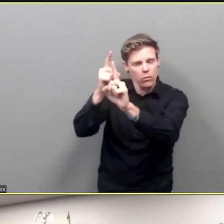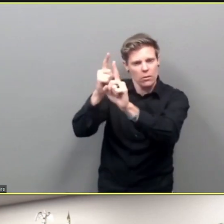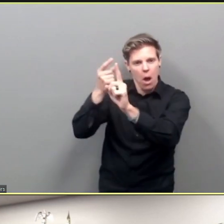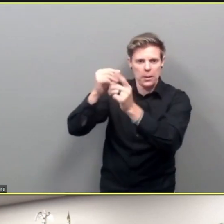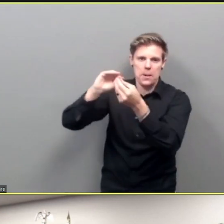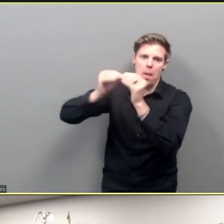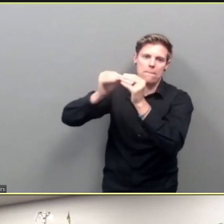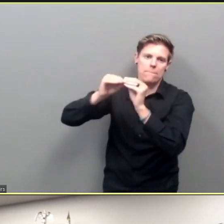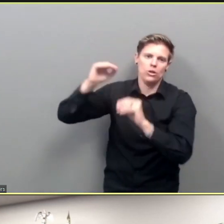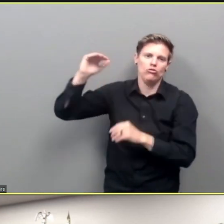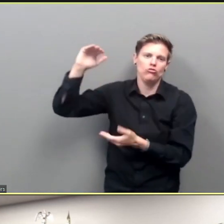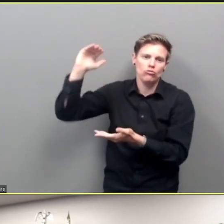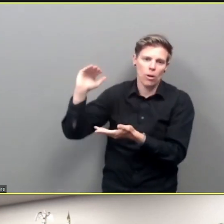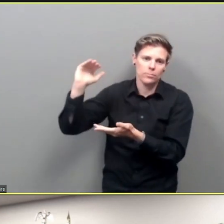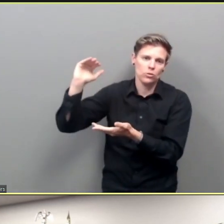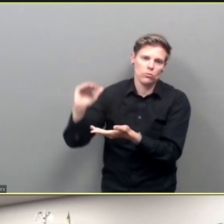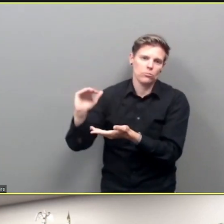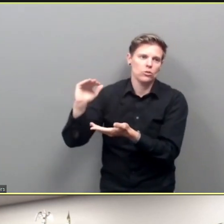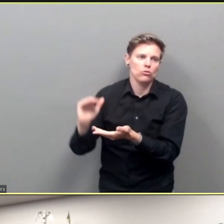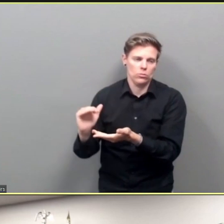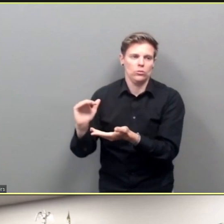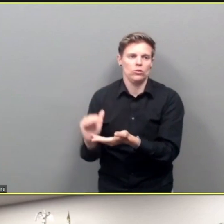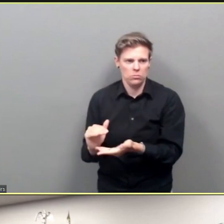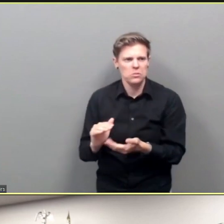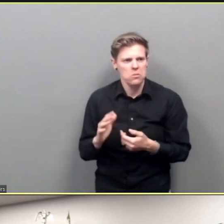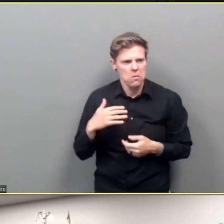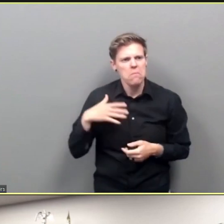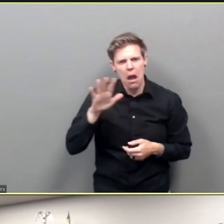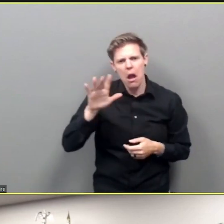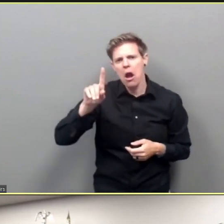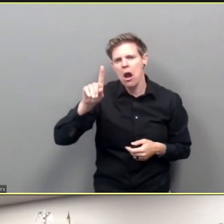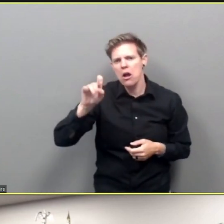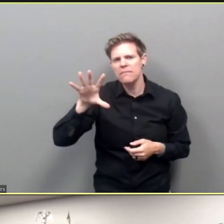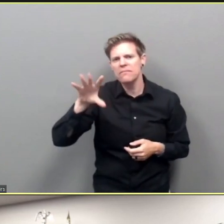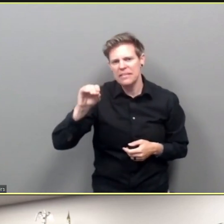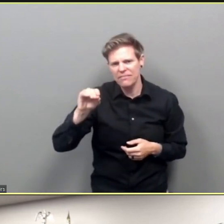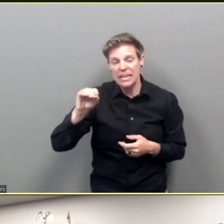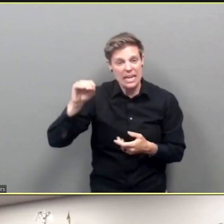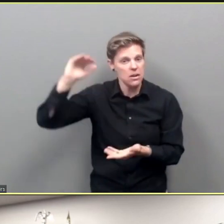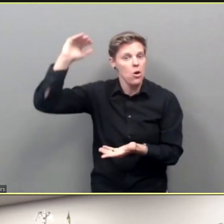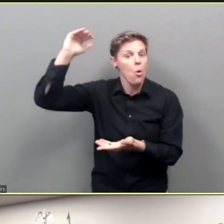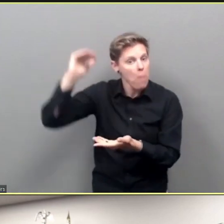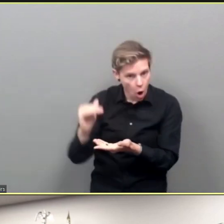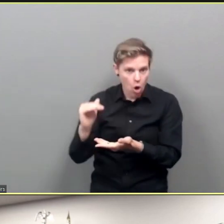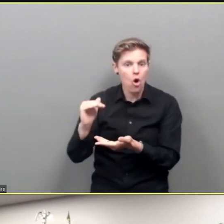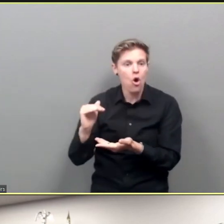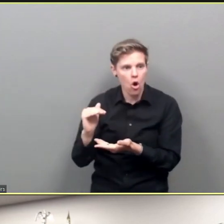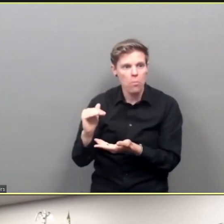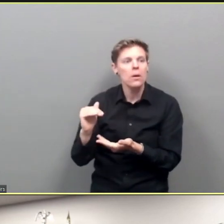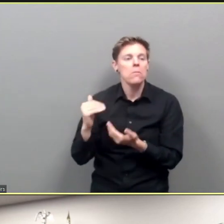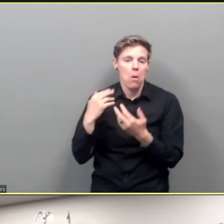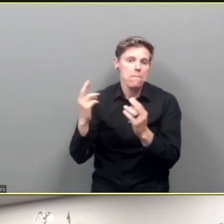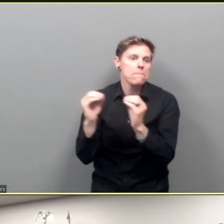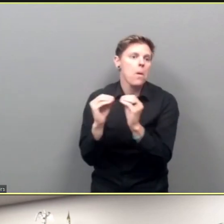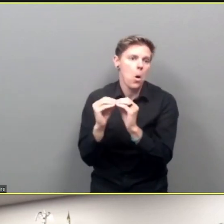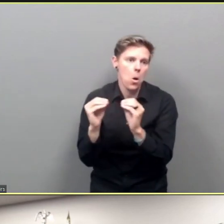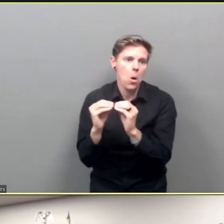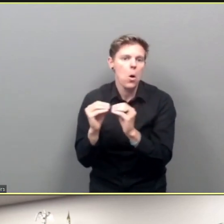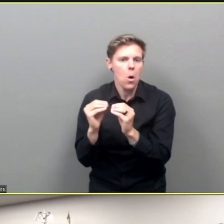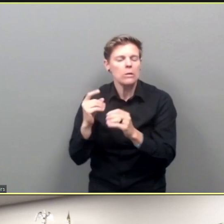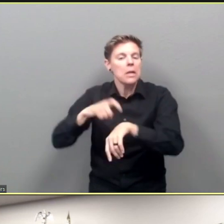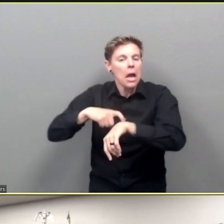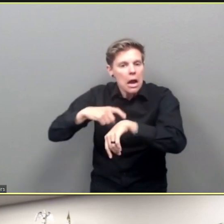150 people lower than we were 4 or 5 days ago, I'm hoping is a very positive sign. So that's kind of a little